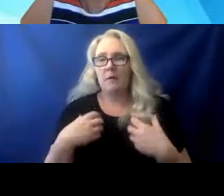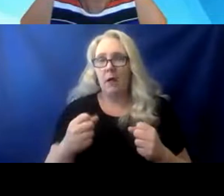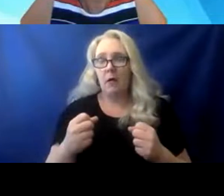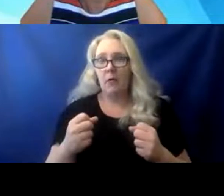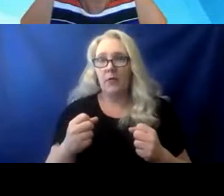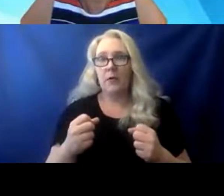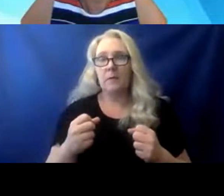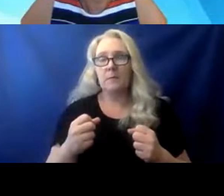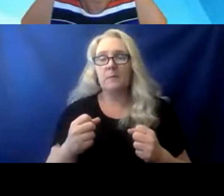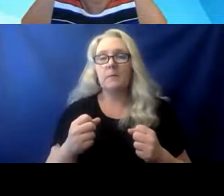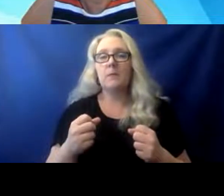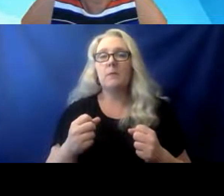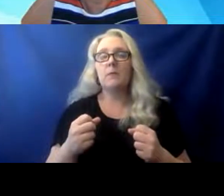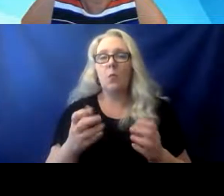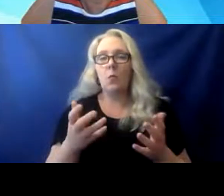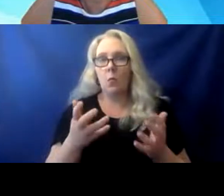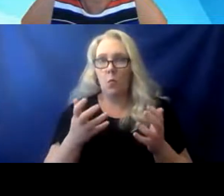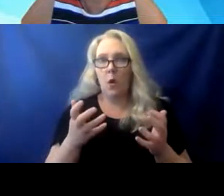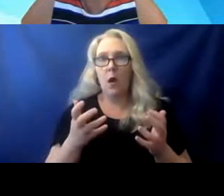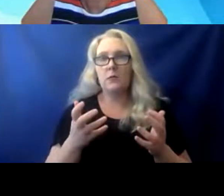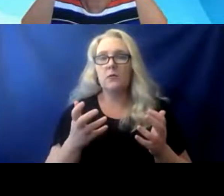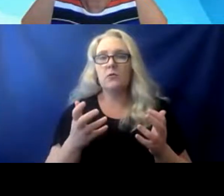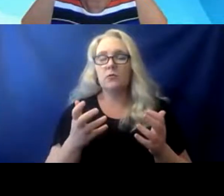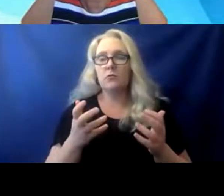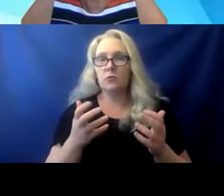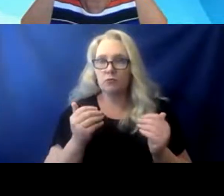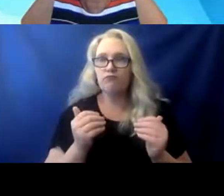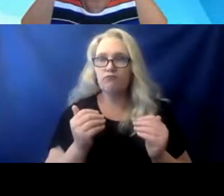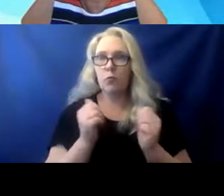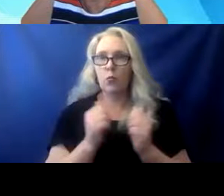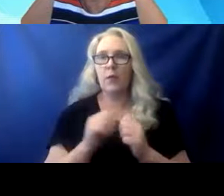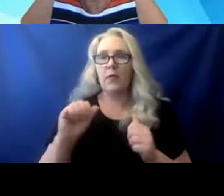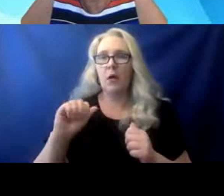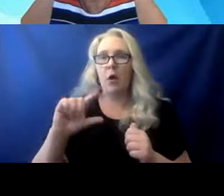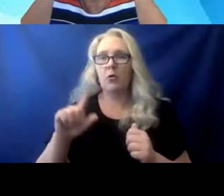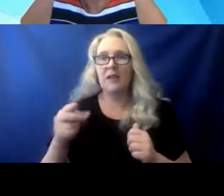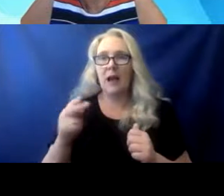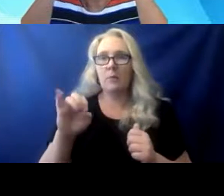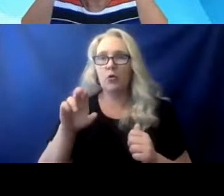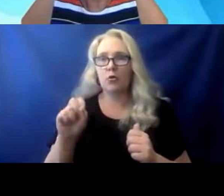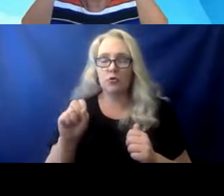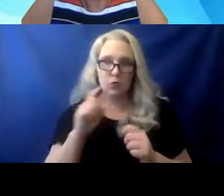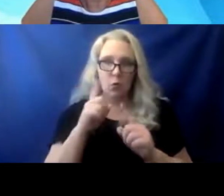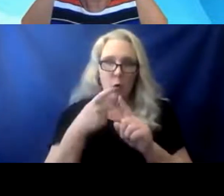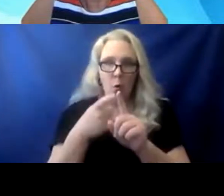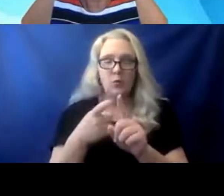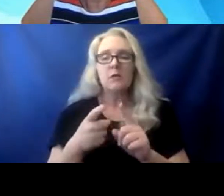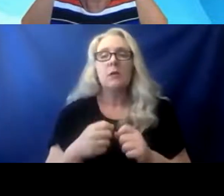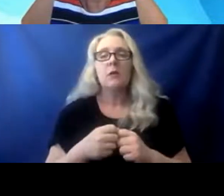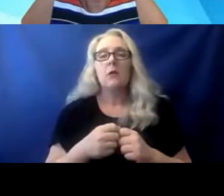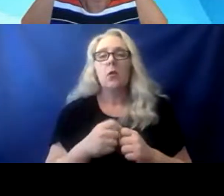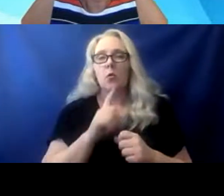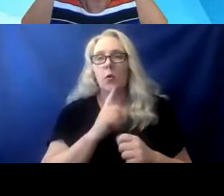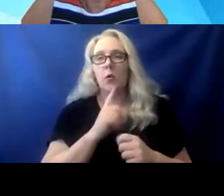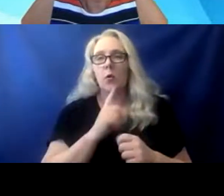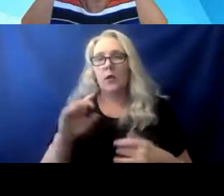to pull us together to start to move the Alzheimer's bold goals together and forward in a strategic way. And we're thrilled that Maria Schreiber